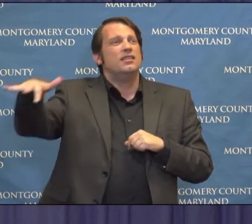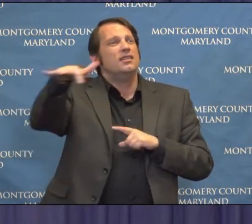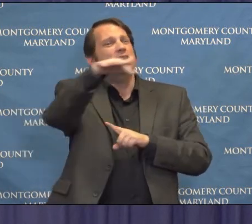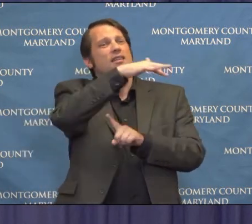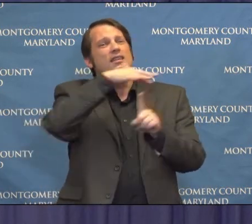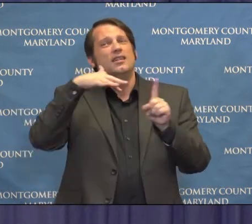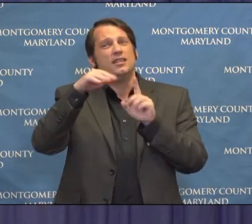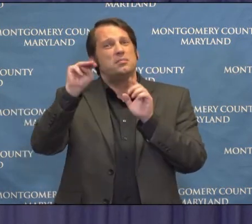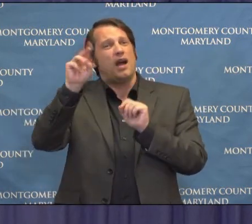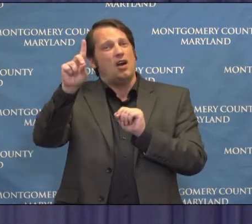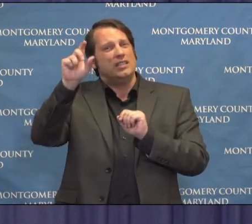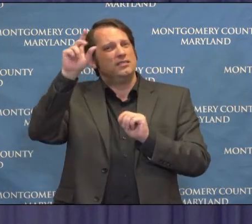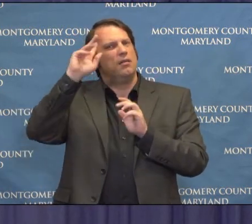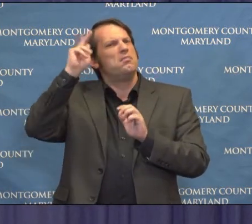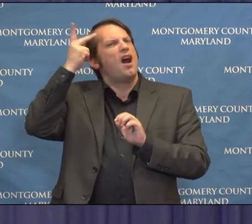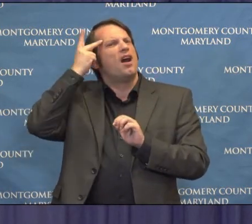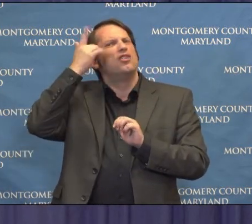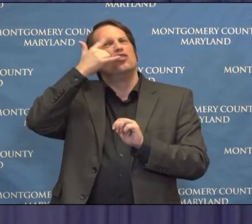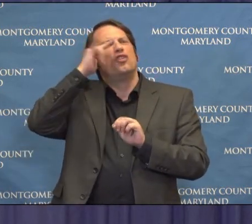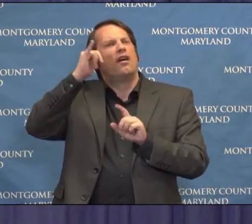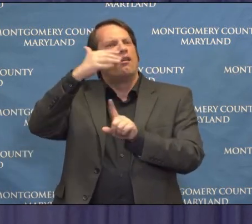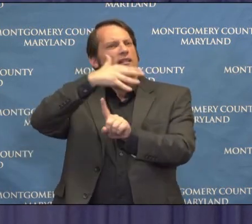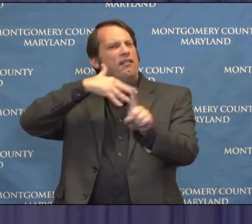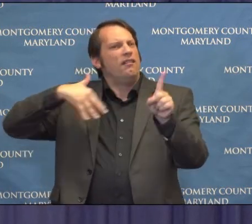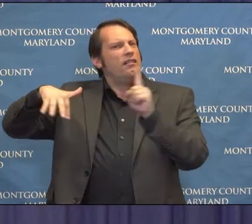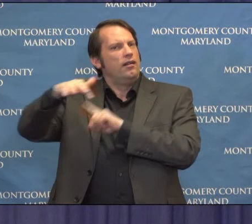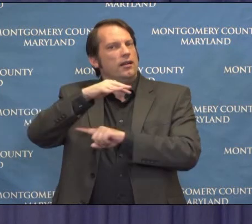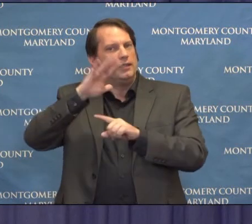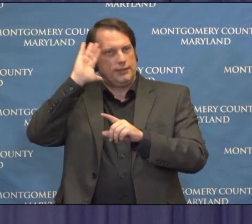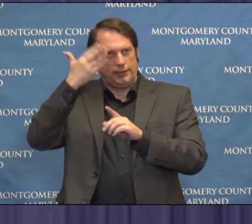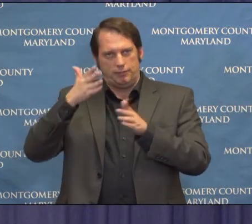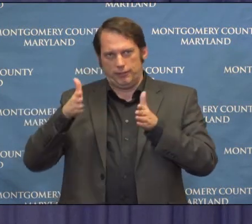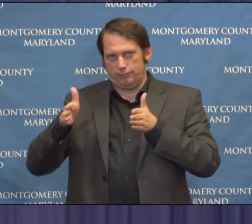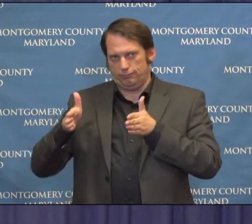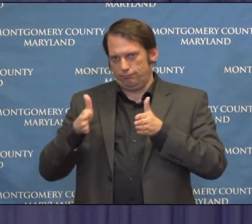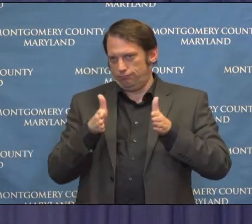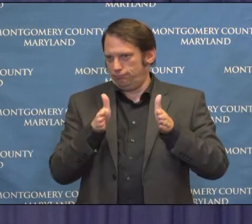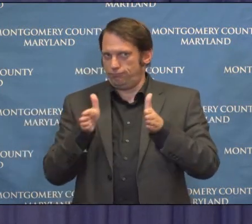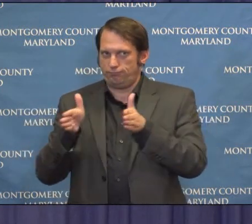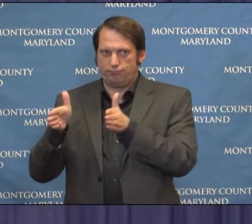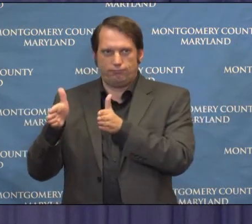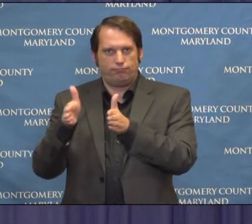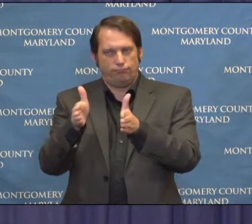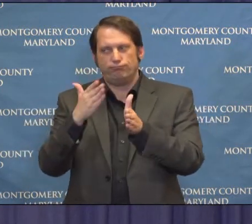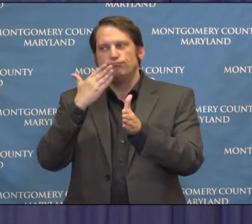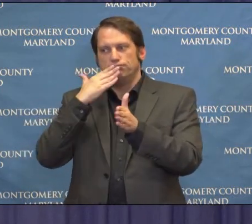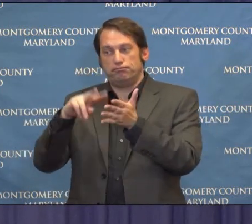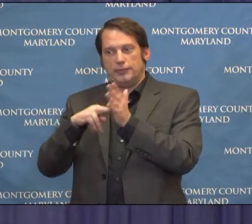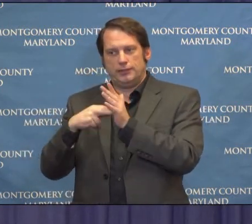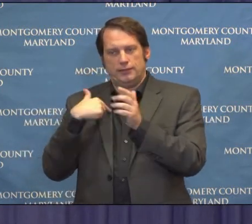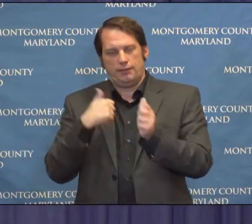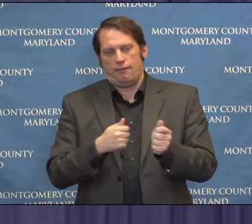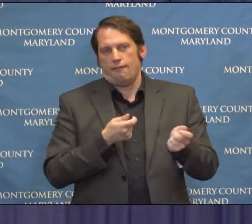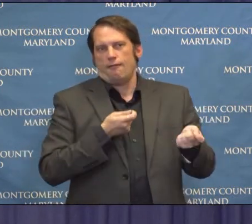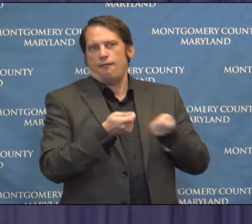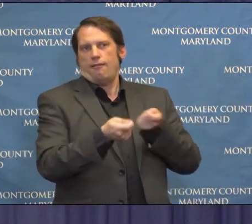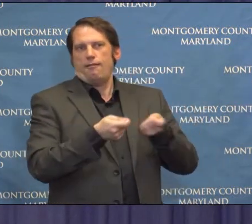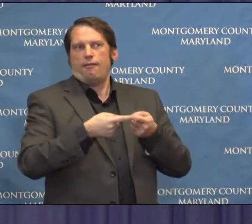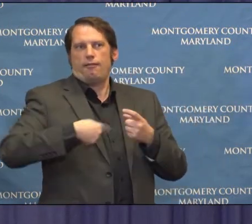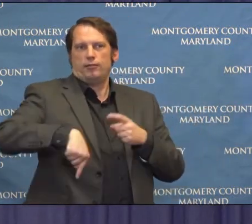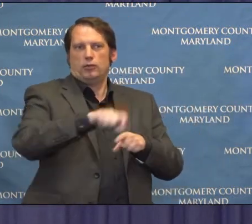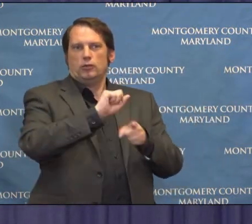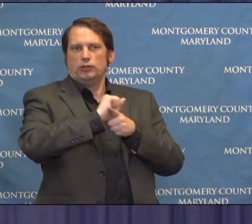allow us to address these challenges. And I think that's important. And to be able to work with from the top to bottom with people who share